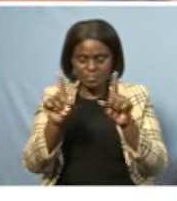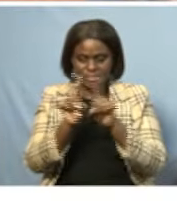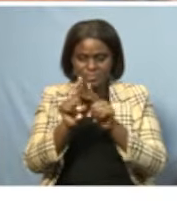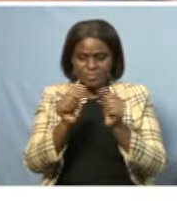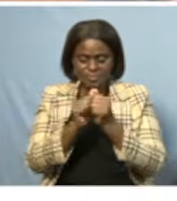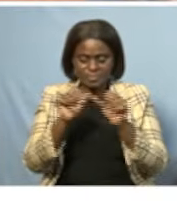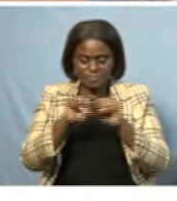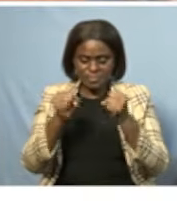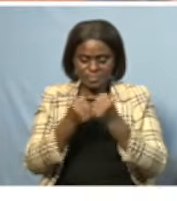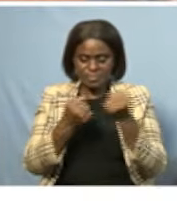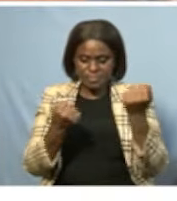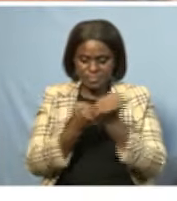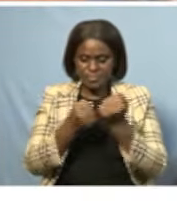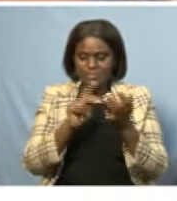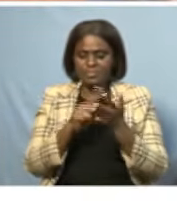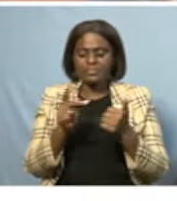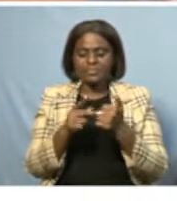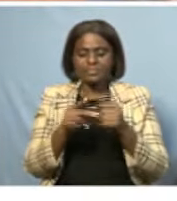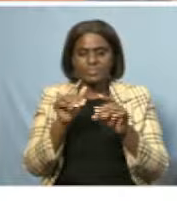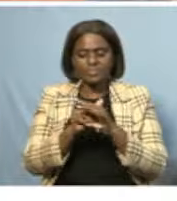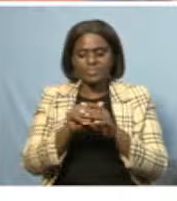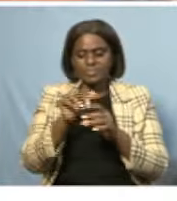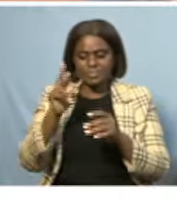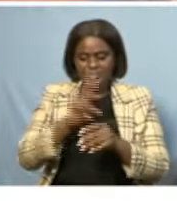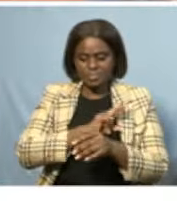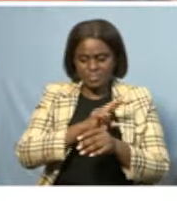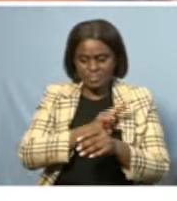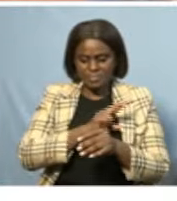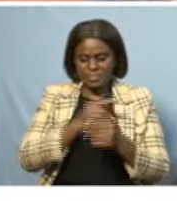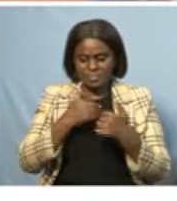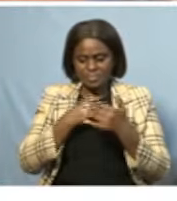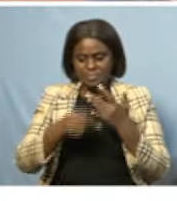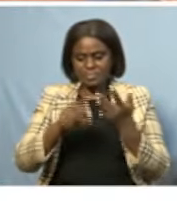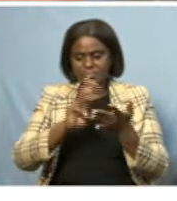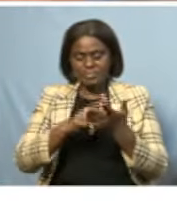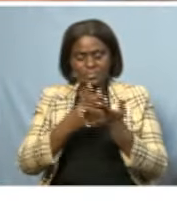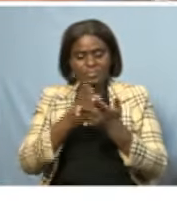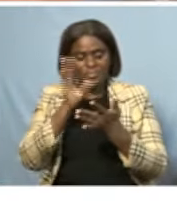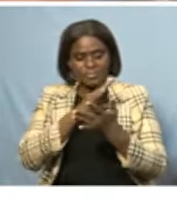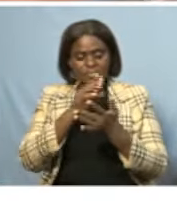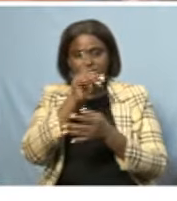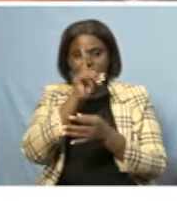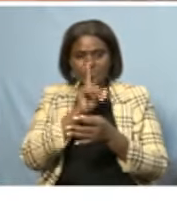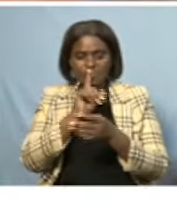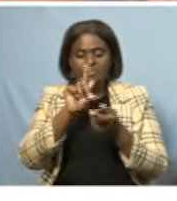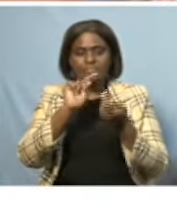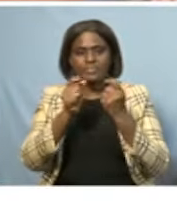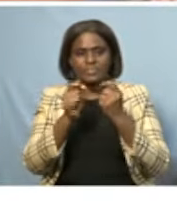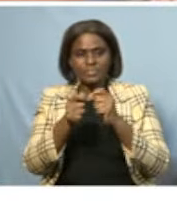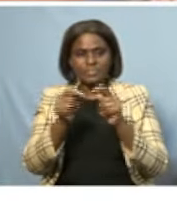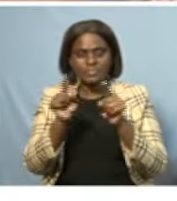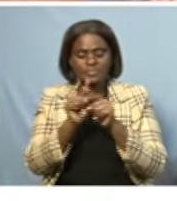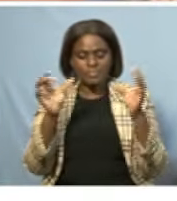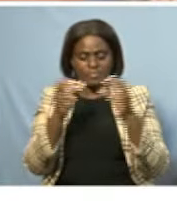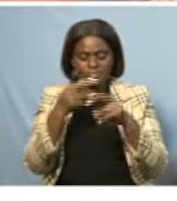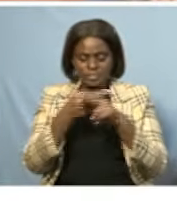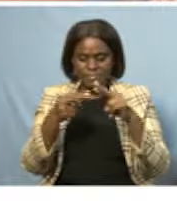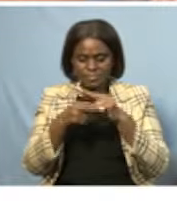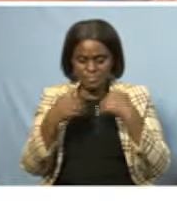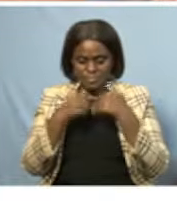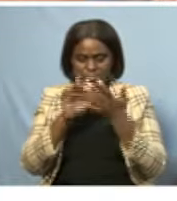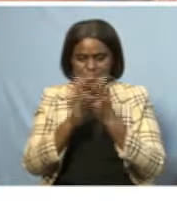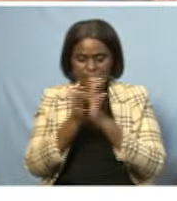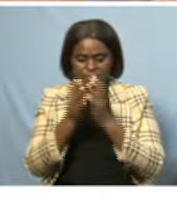and social support programs. In Rufunsa, we are witnessing a silent revolution. The classroom has become